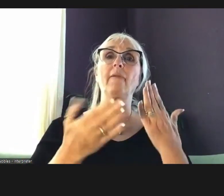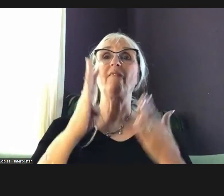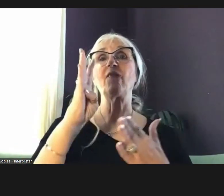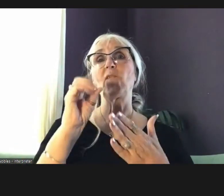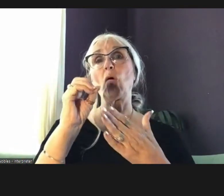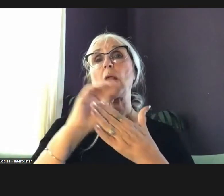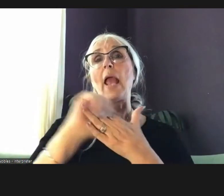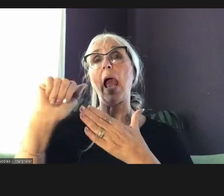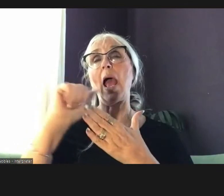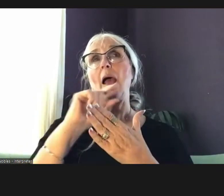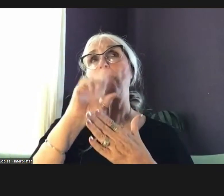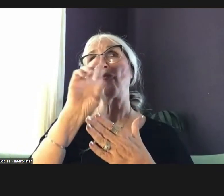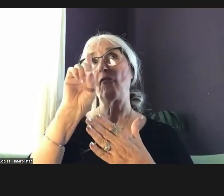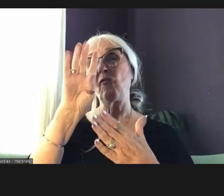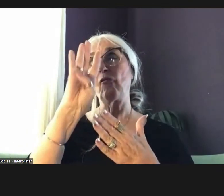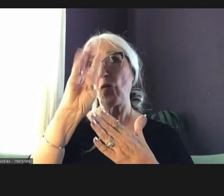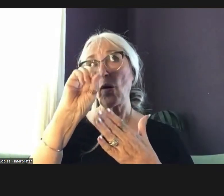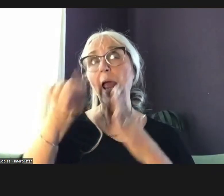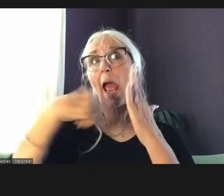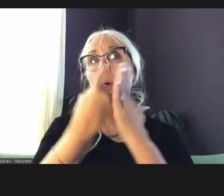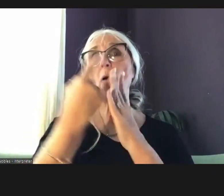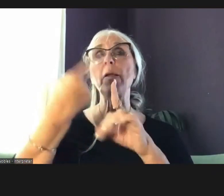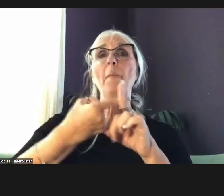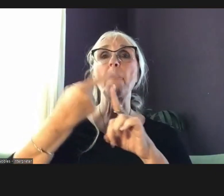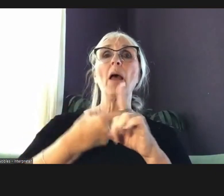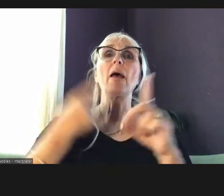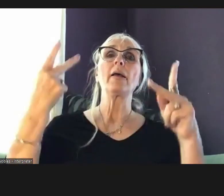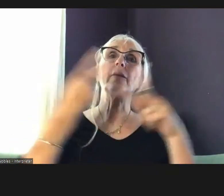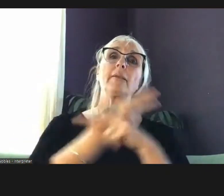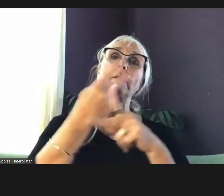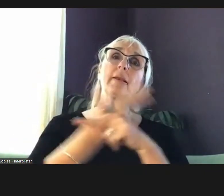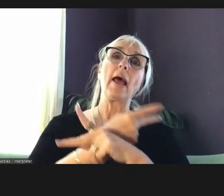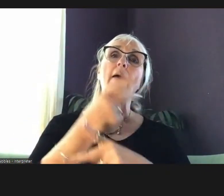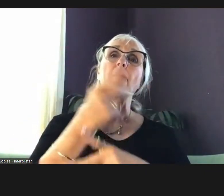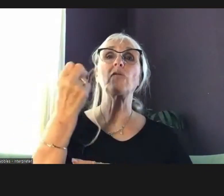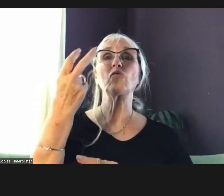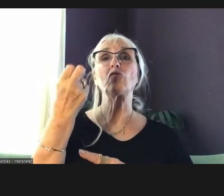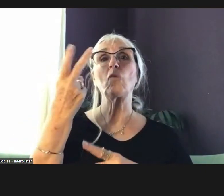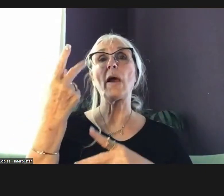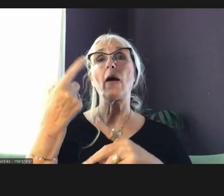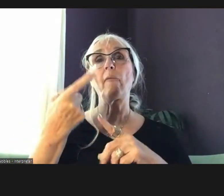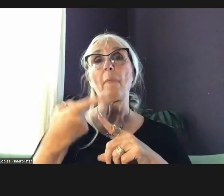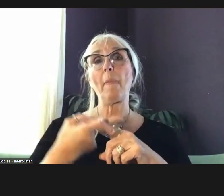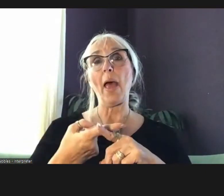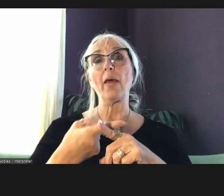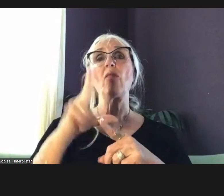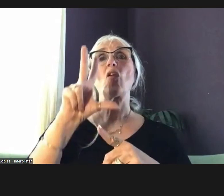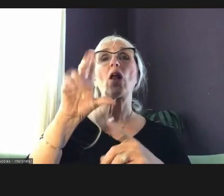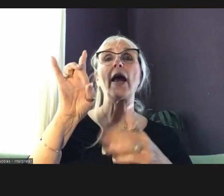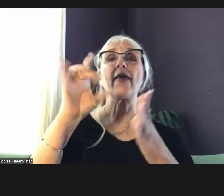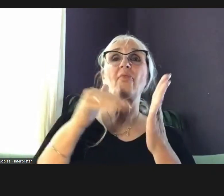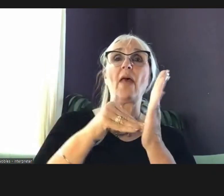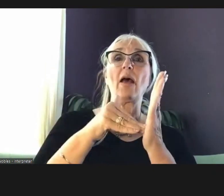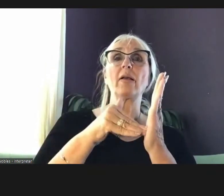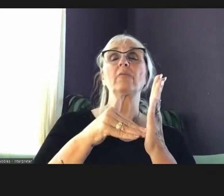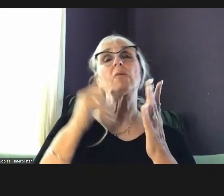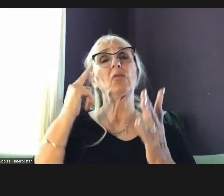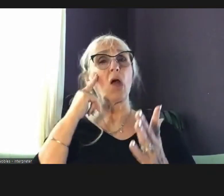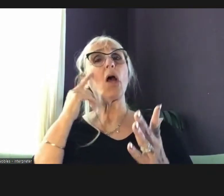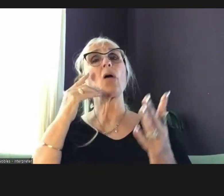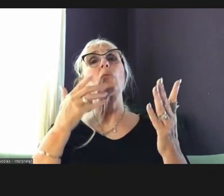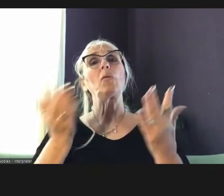a month times 12 months, which would run about $38,000, and so we thought we would bring that